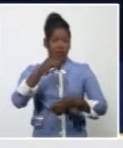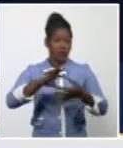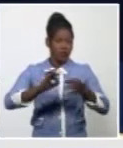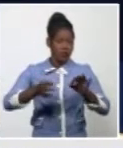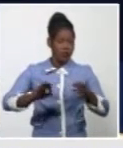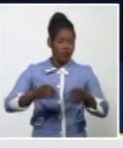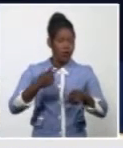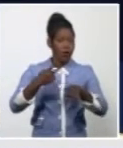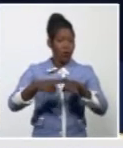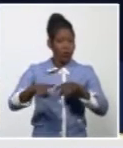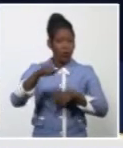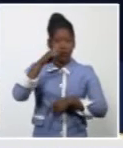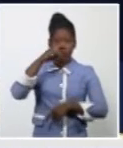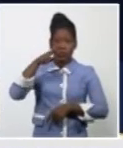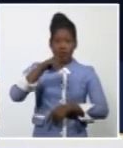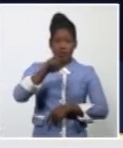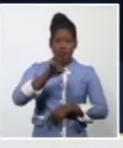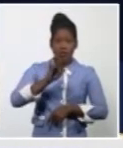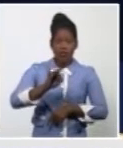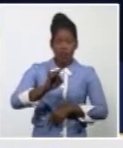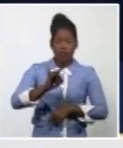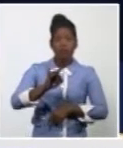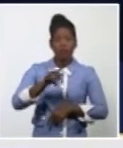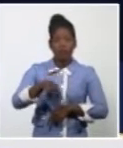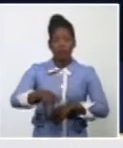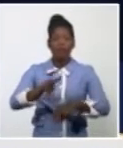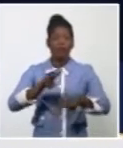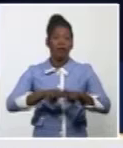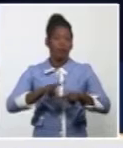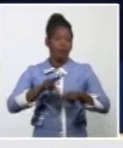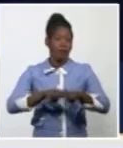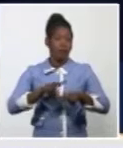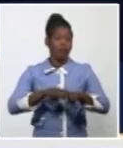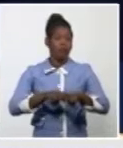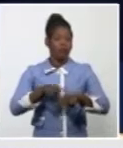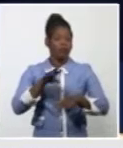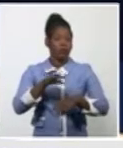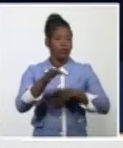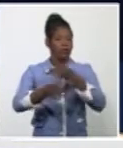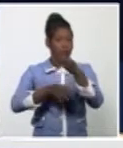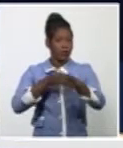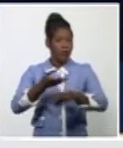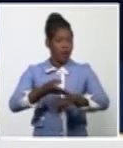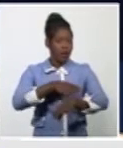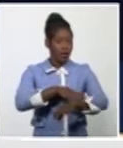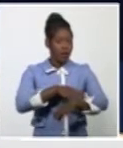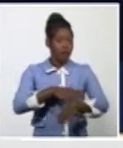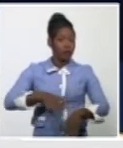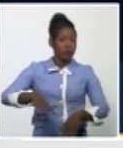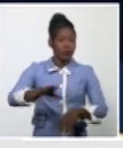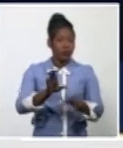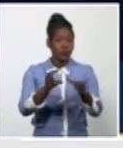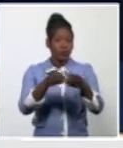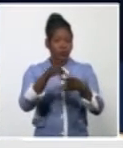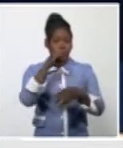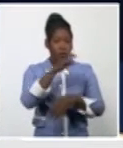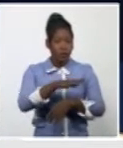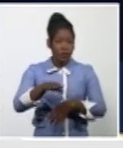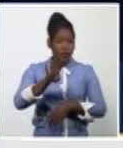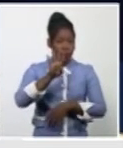both from Bauta in Artemisa province, and a 17-year-old boy from Havana. With